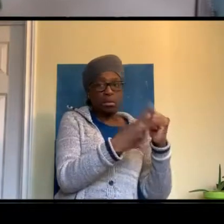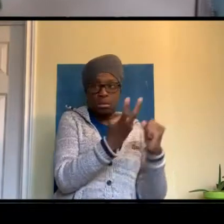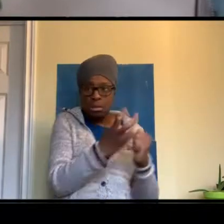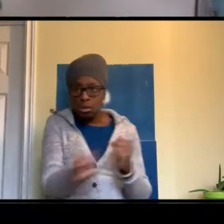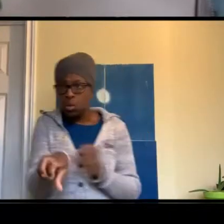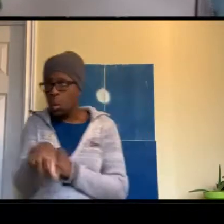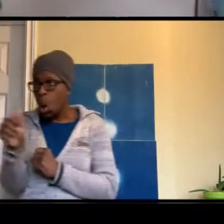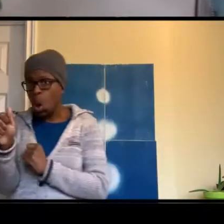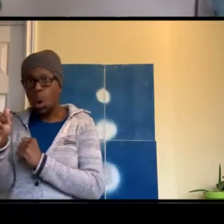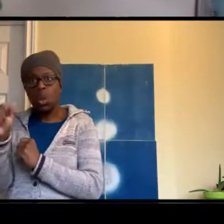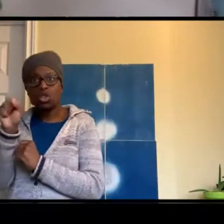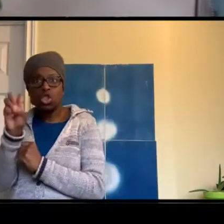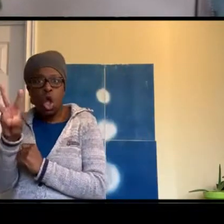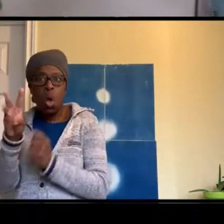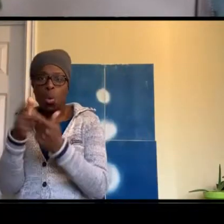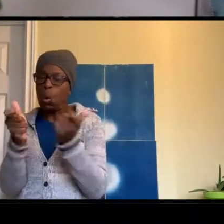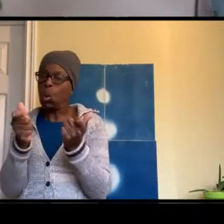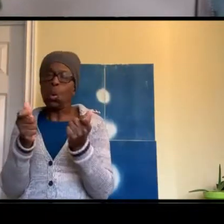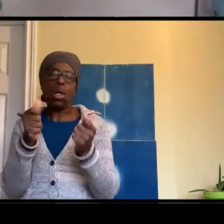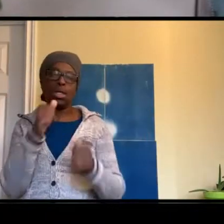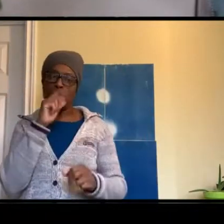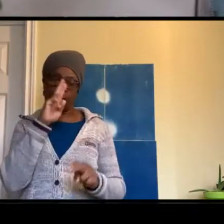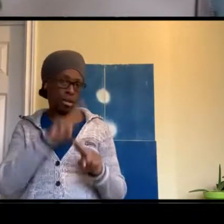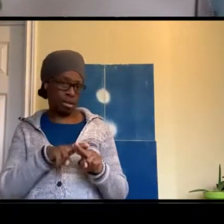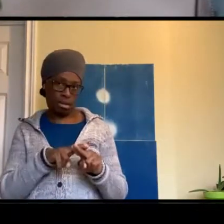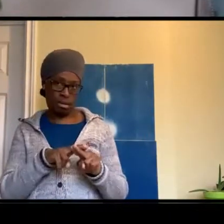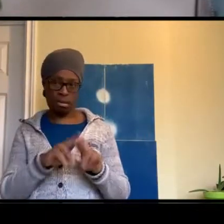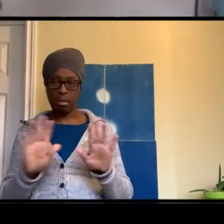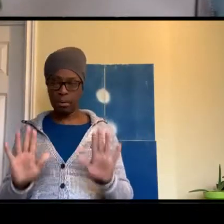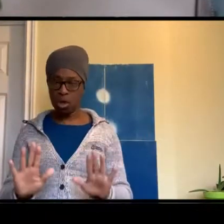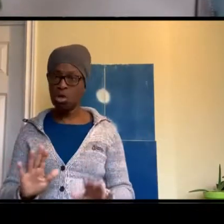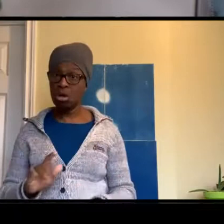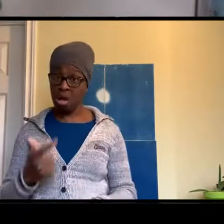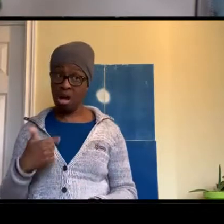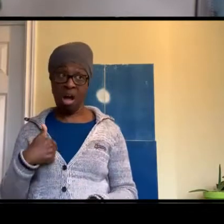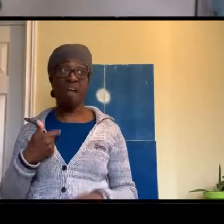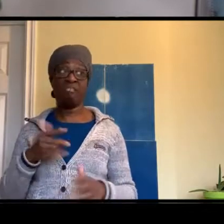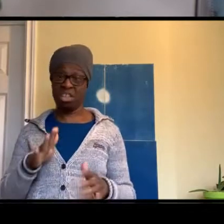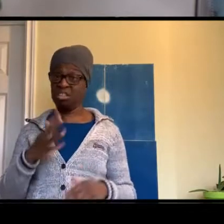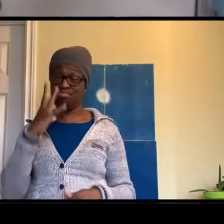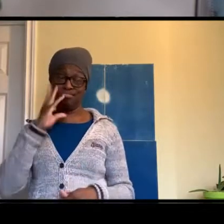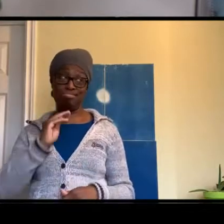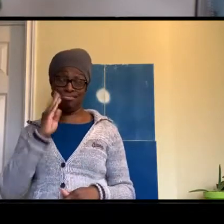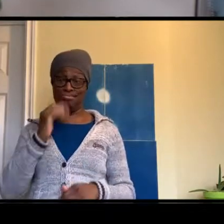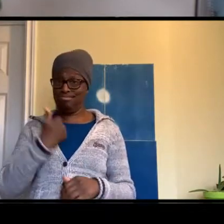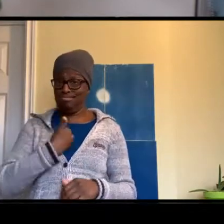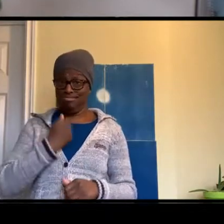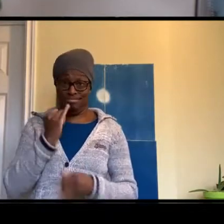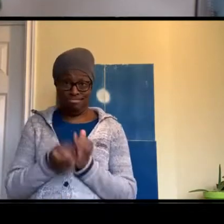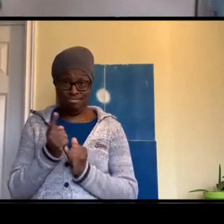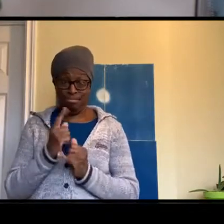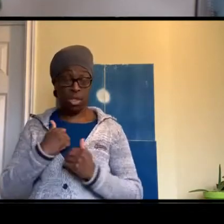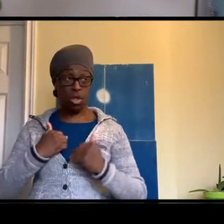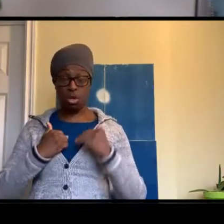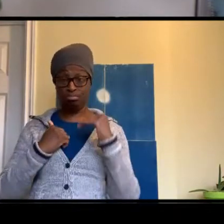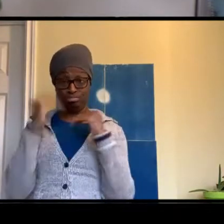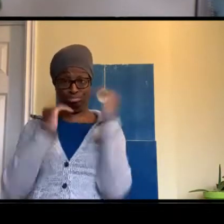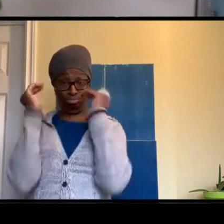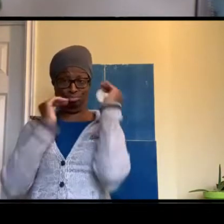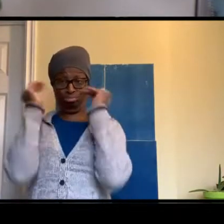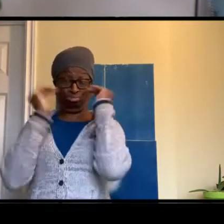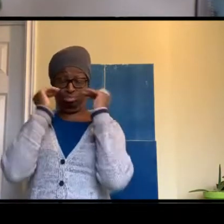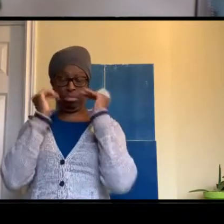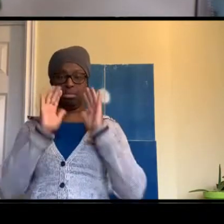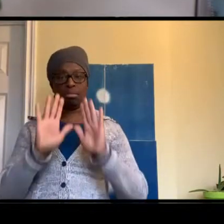not fun, not recommended. Have done it before, did not enjoy, 0 out of 10, would not